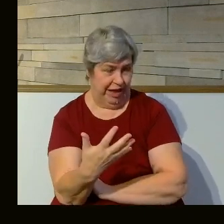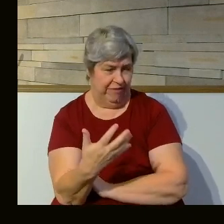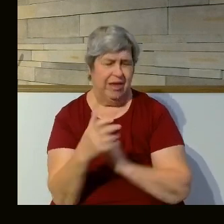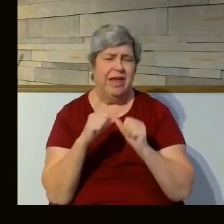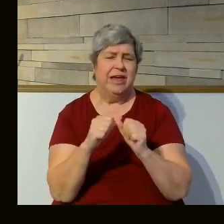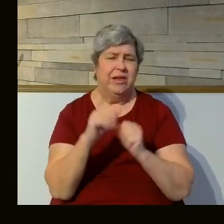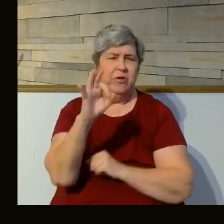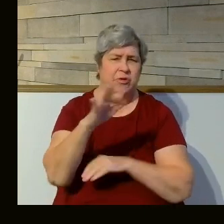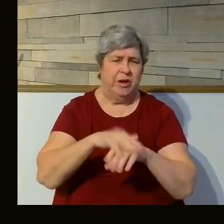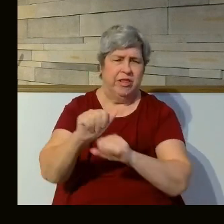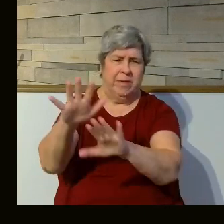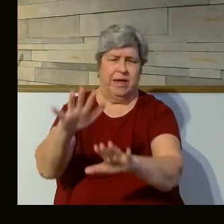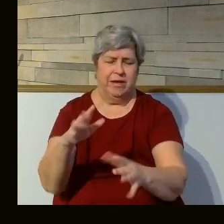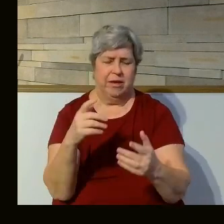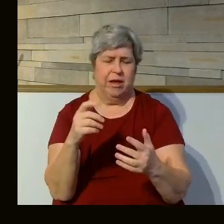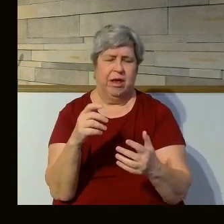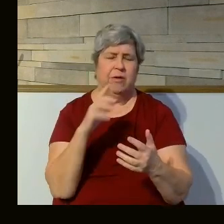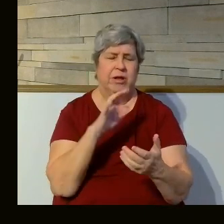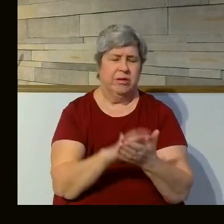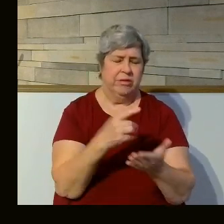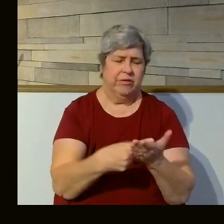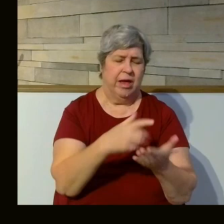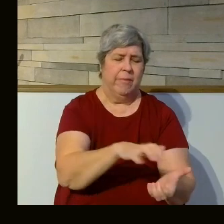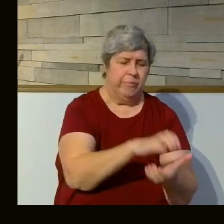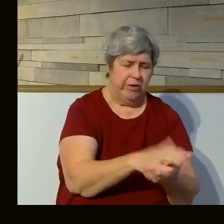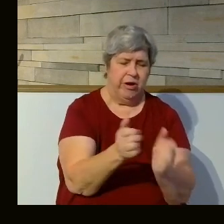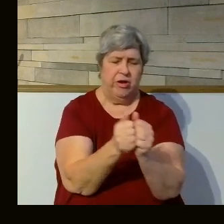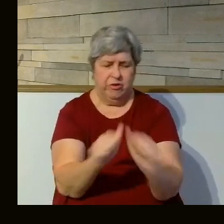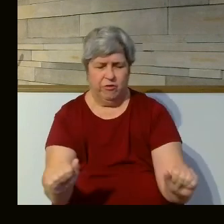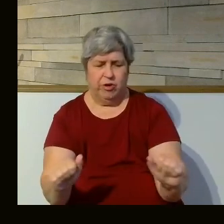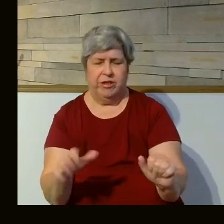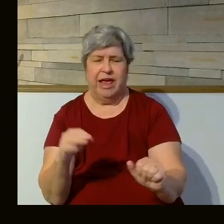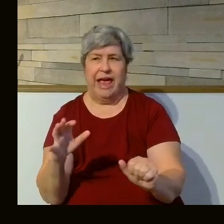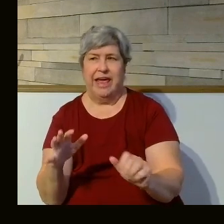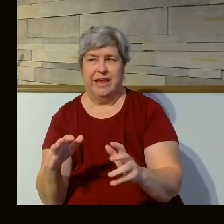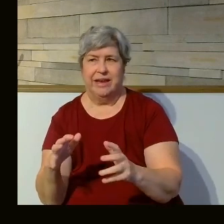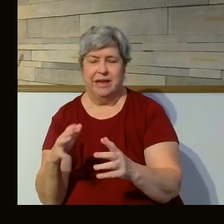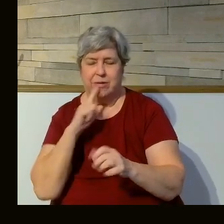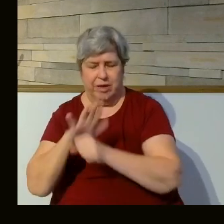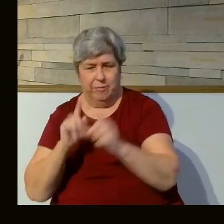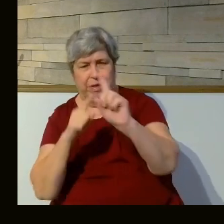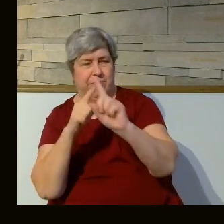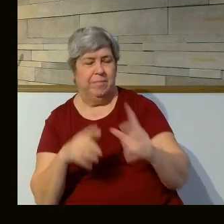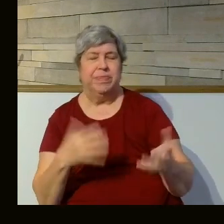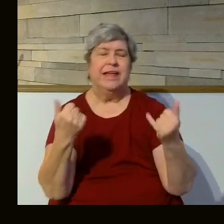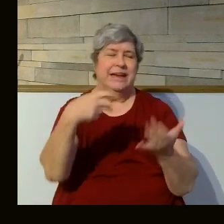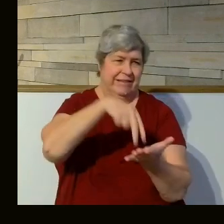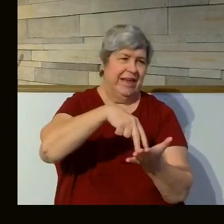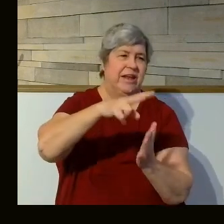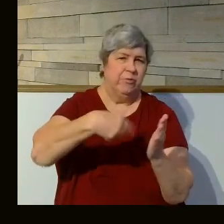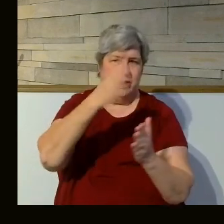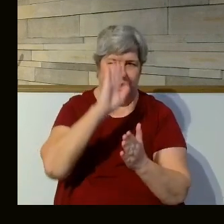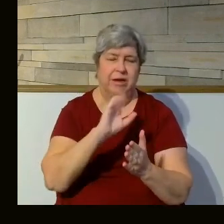and commitment, which is about all that I want to share with you? Matthew chapter 5, verses 31 through 37. Let's stand at the reading of God's word